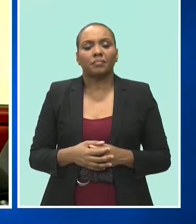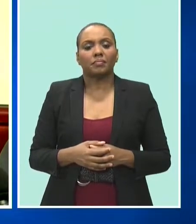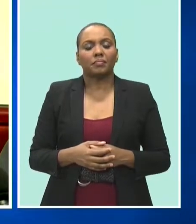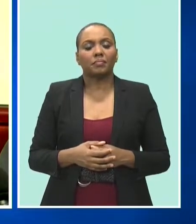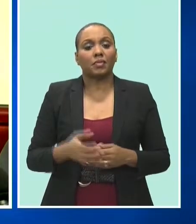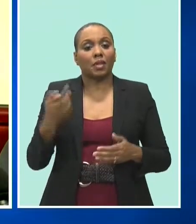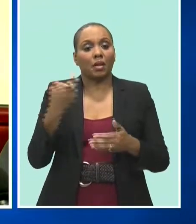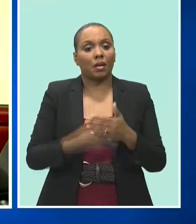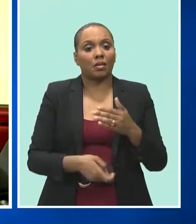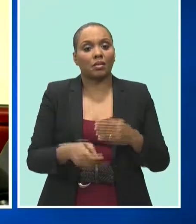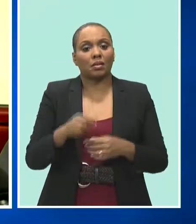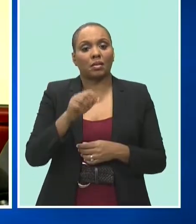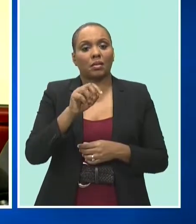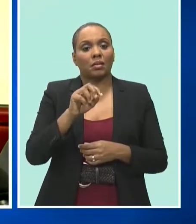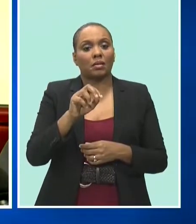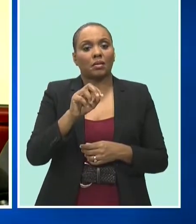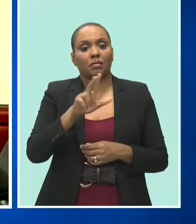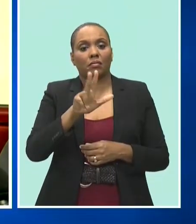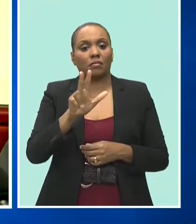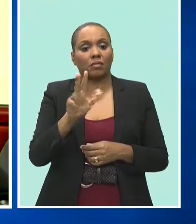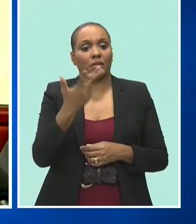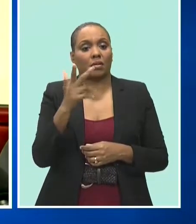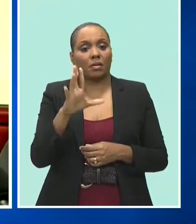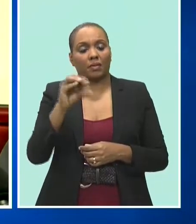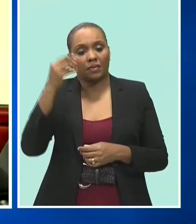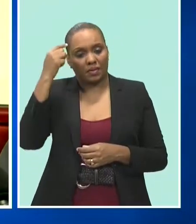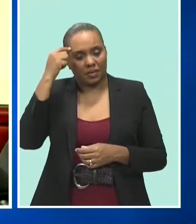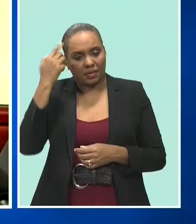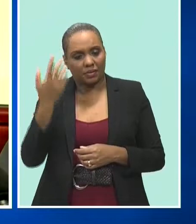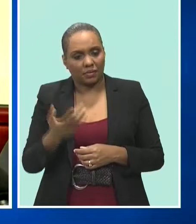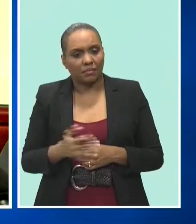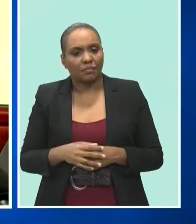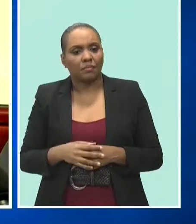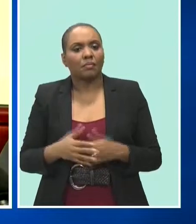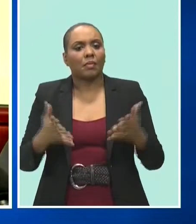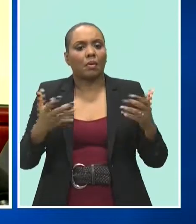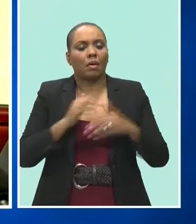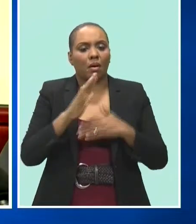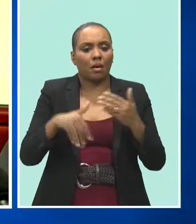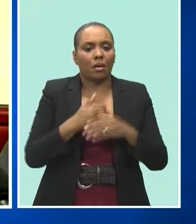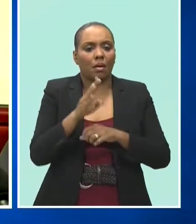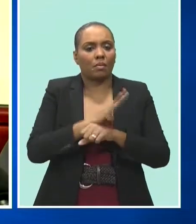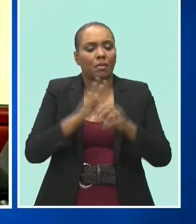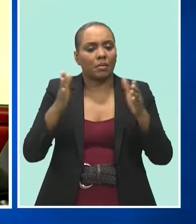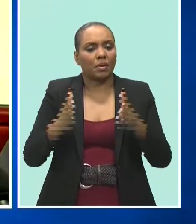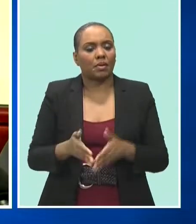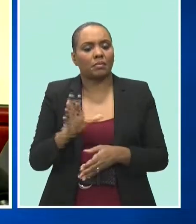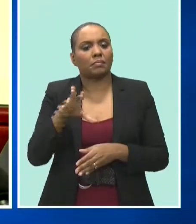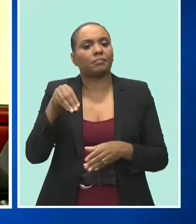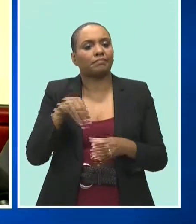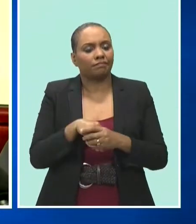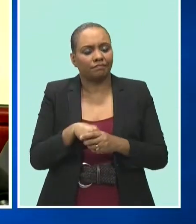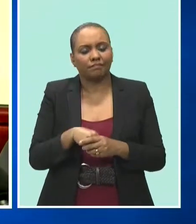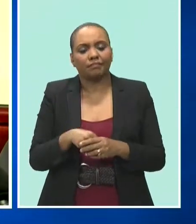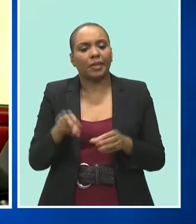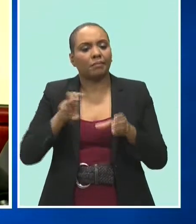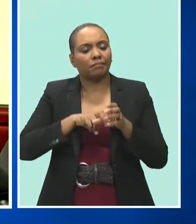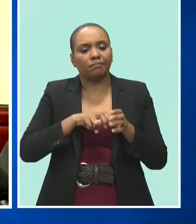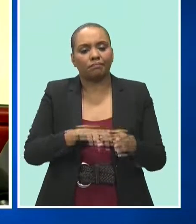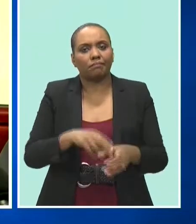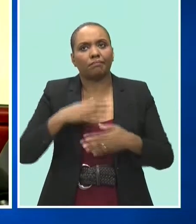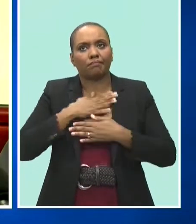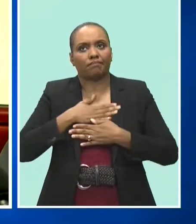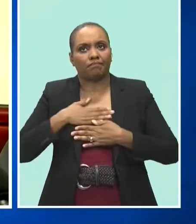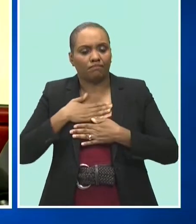trip is $3.50 per person, because certainly we would want to give all Barbadians the opportunity to come to